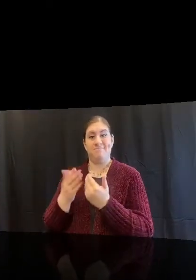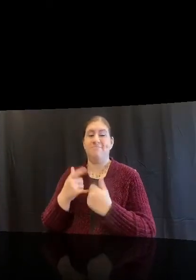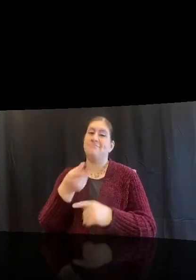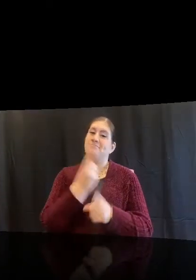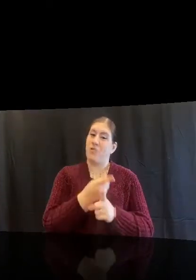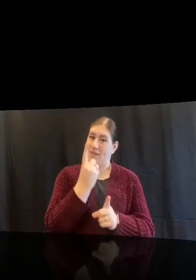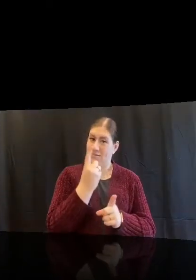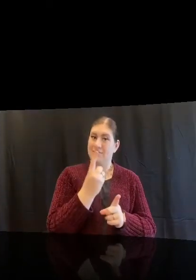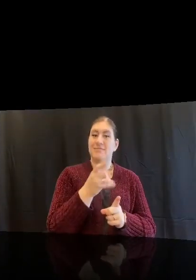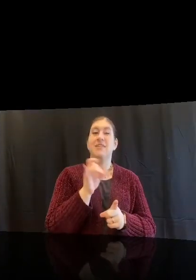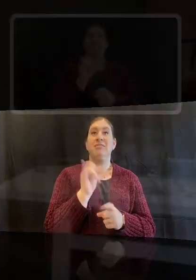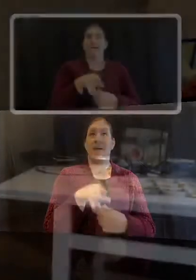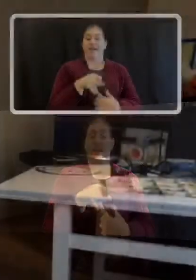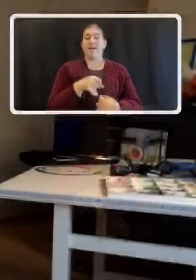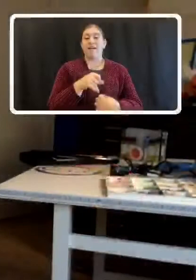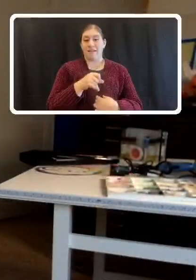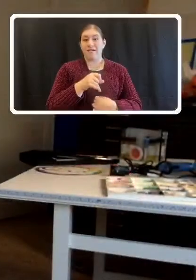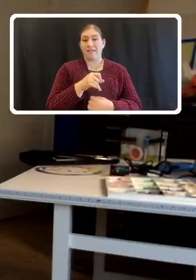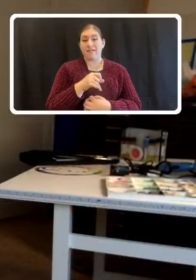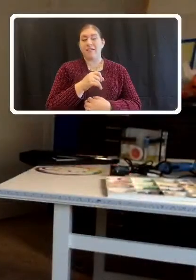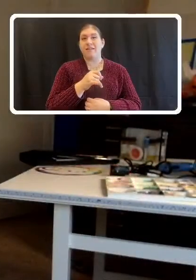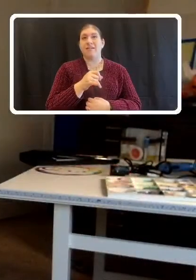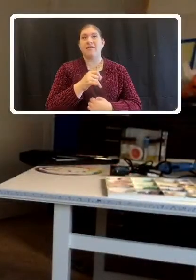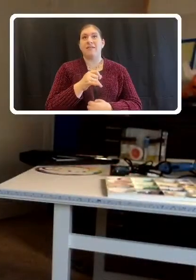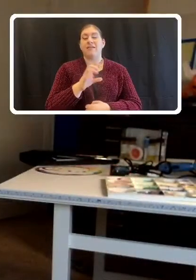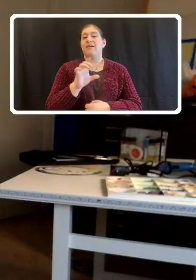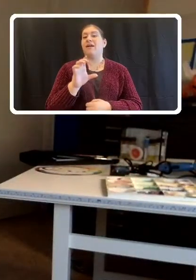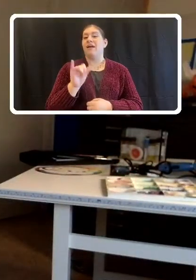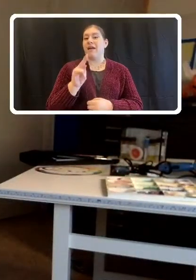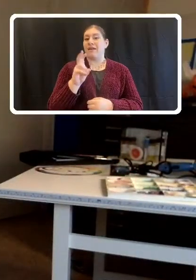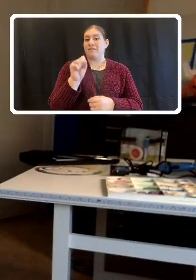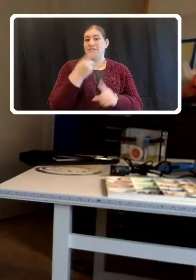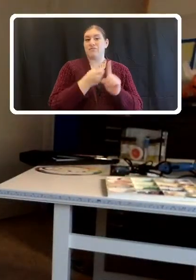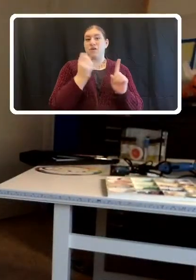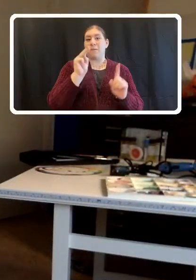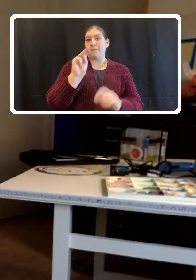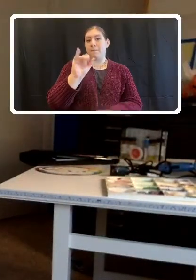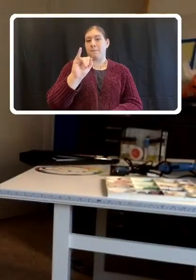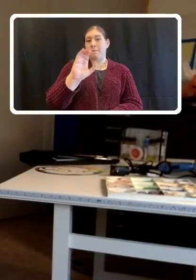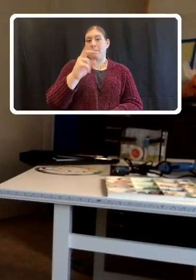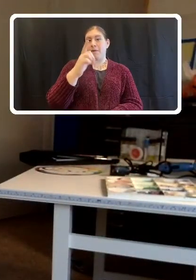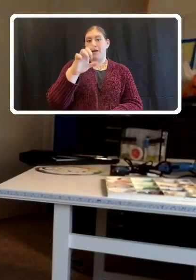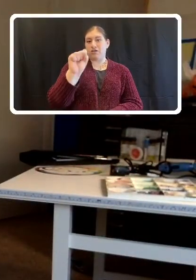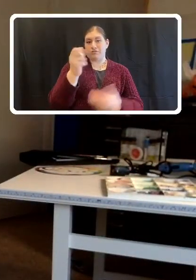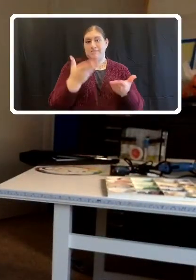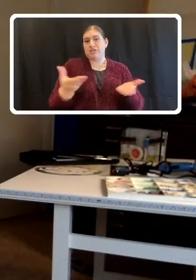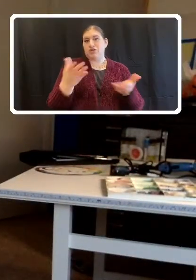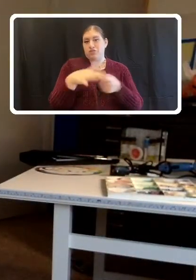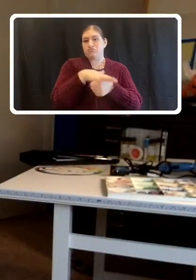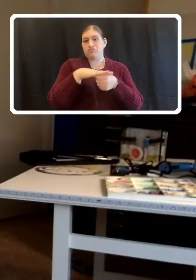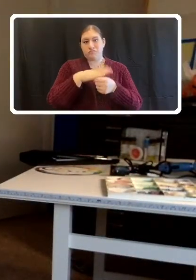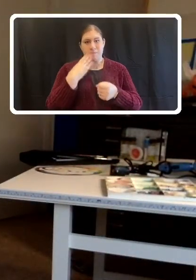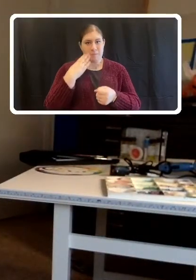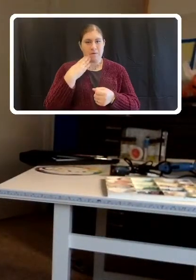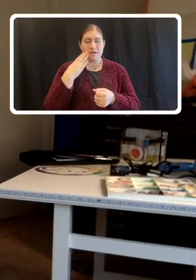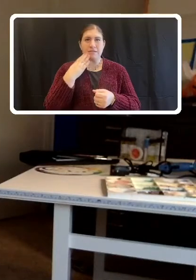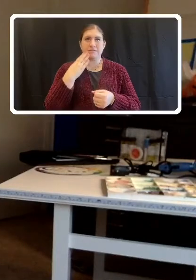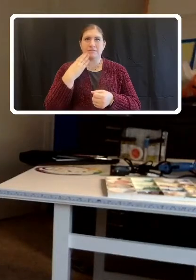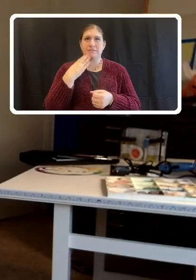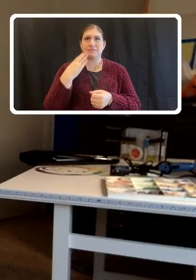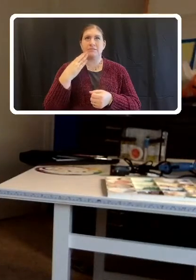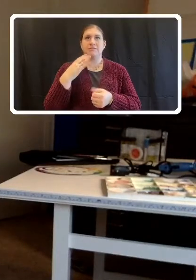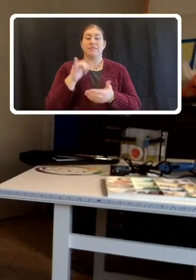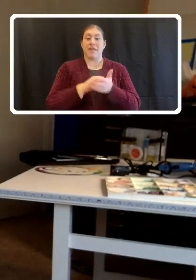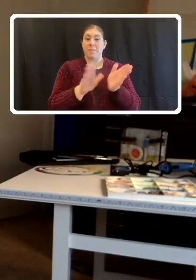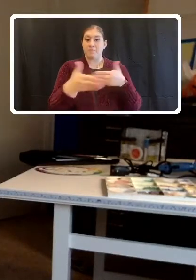right. And this, of course, is a canvas from Michael's here in town. And the box